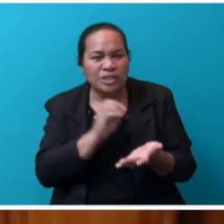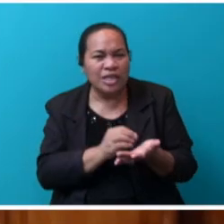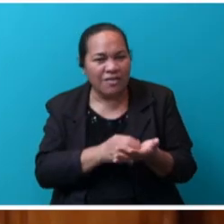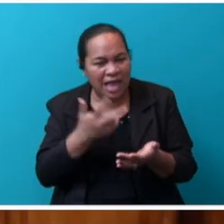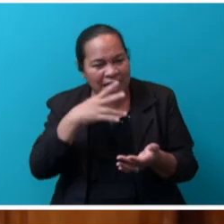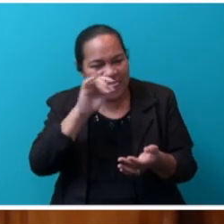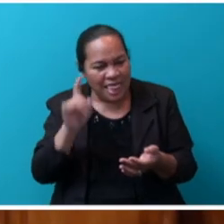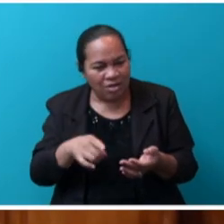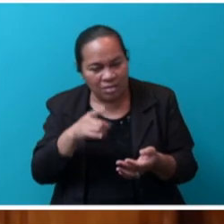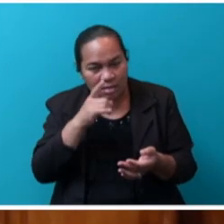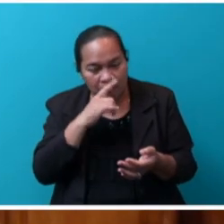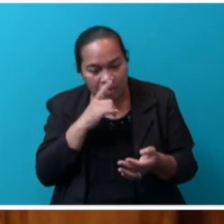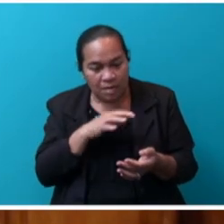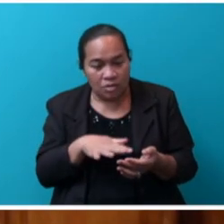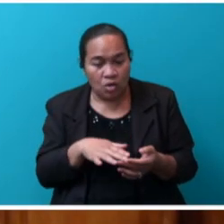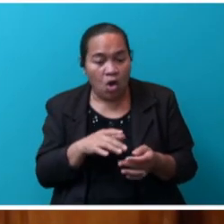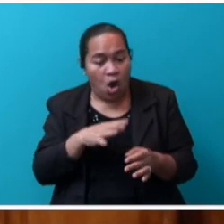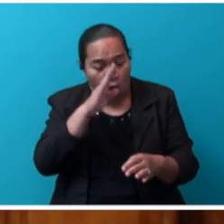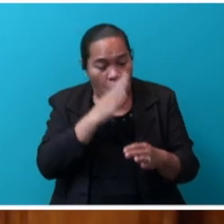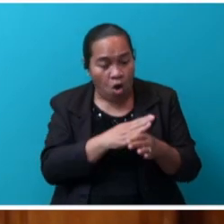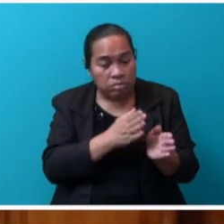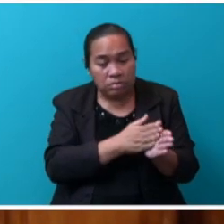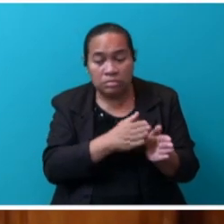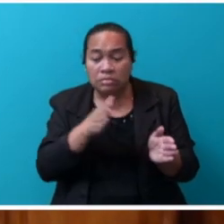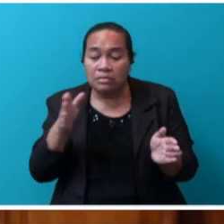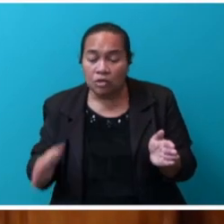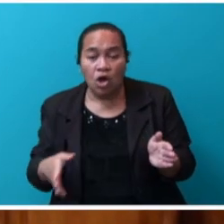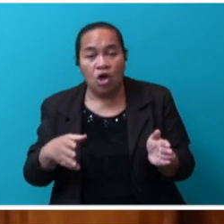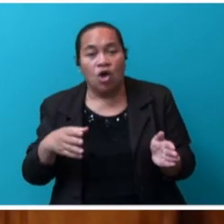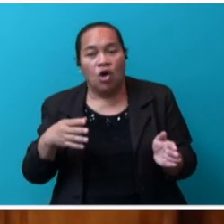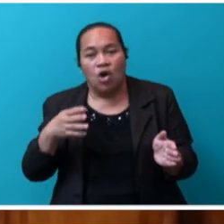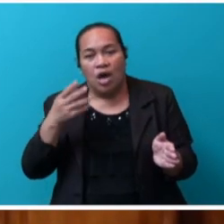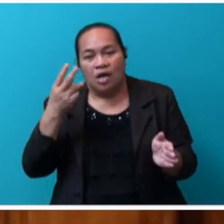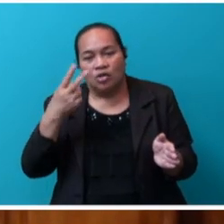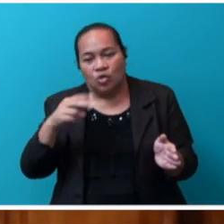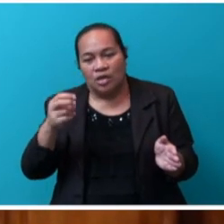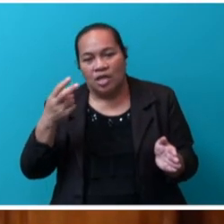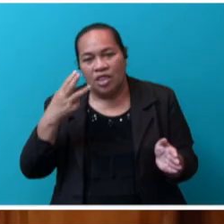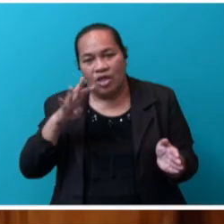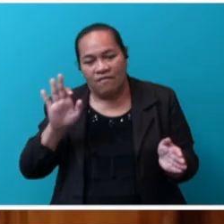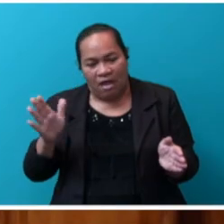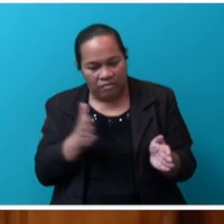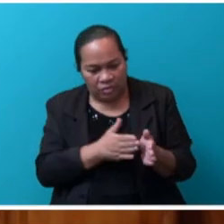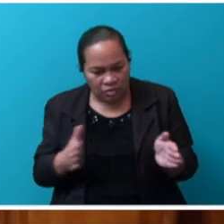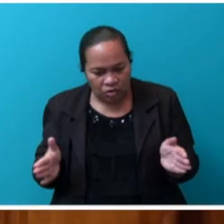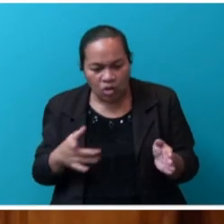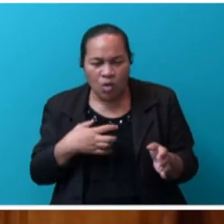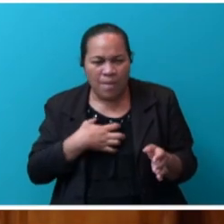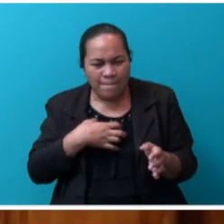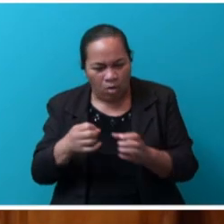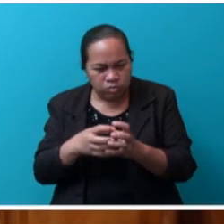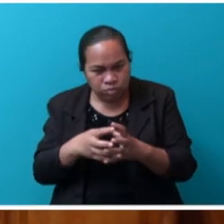meet the demand until 2035 in the Kinoya catchment area and has the scope for further expansion